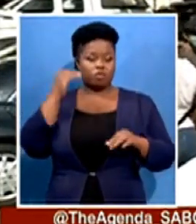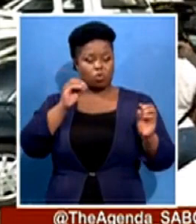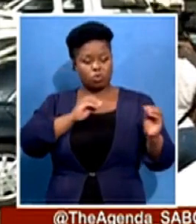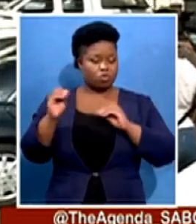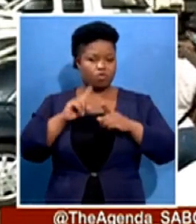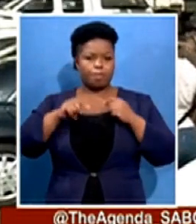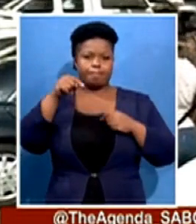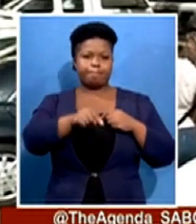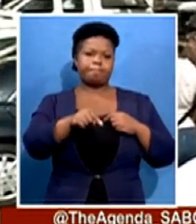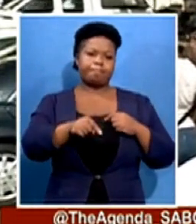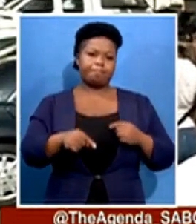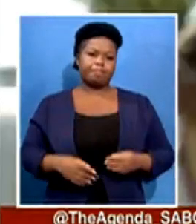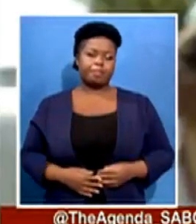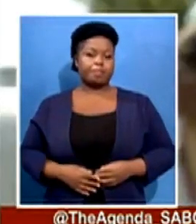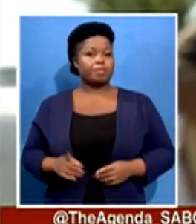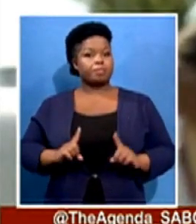is extended into a void.